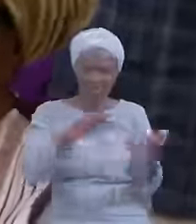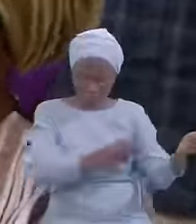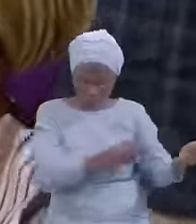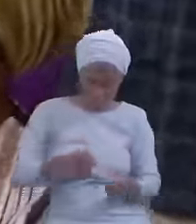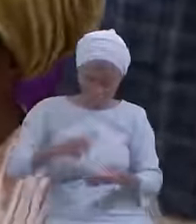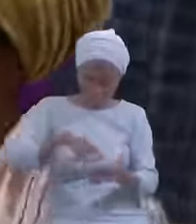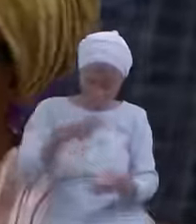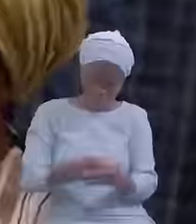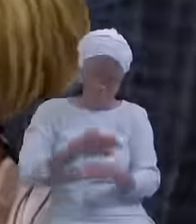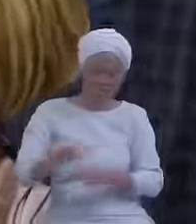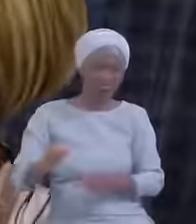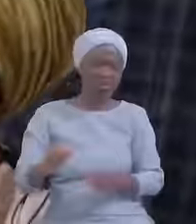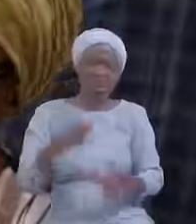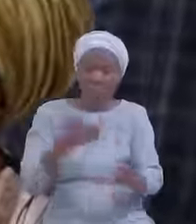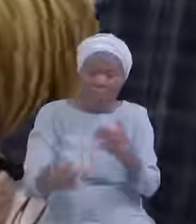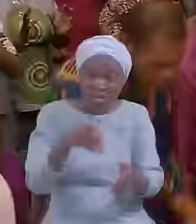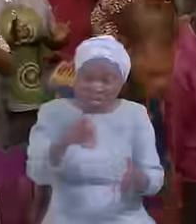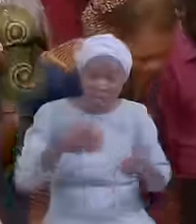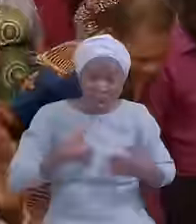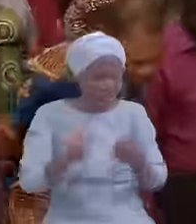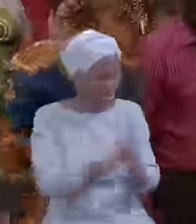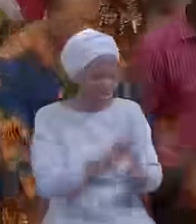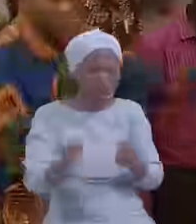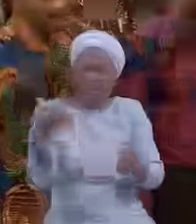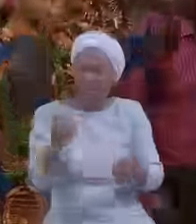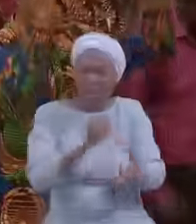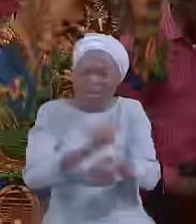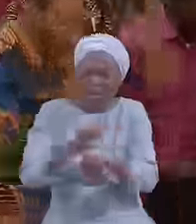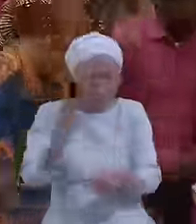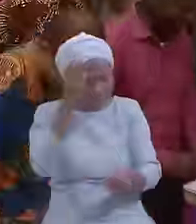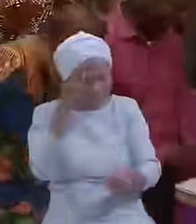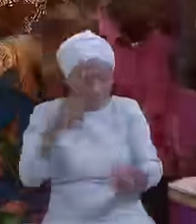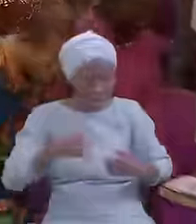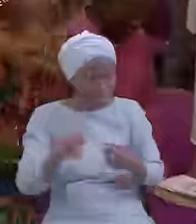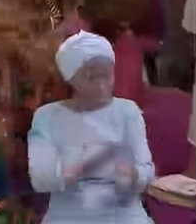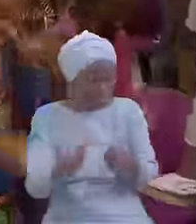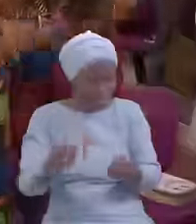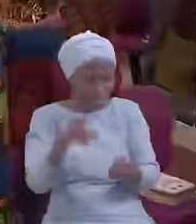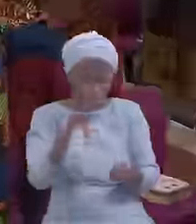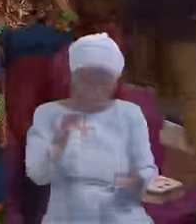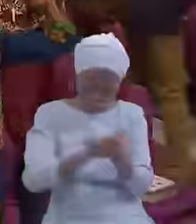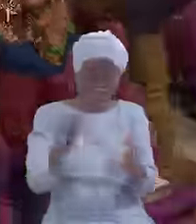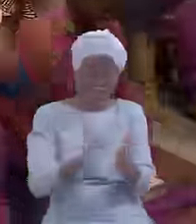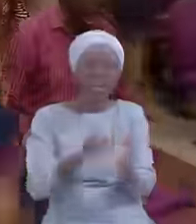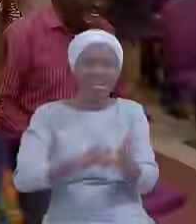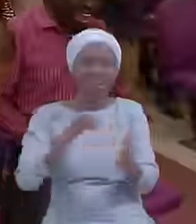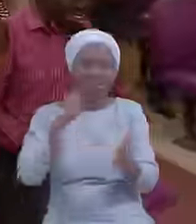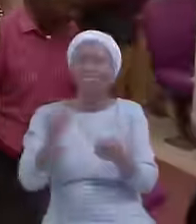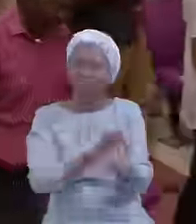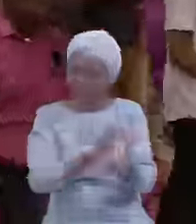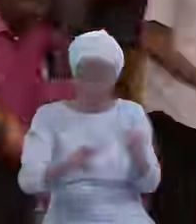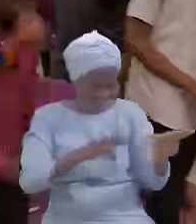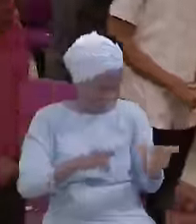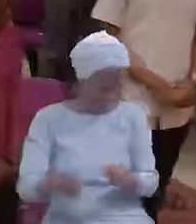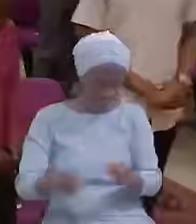Whatever you have destroyed, every work of the devil, know it is